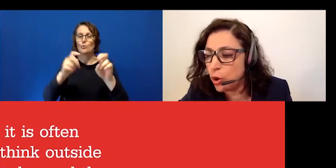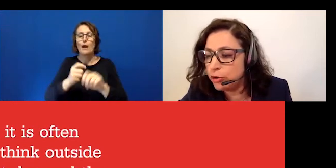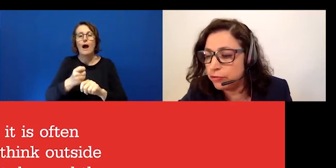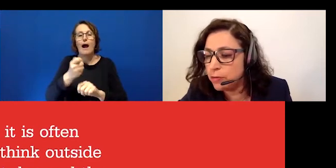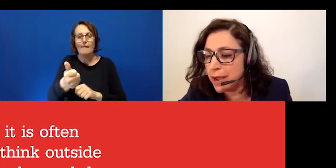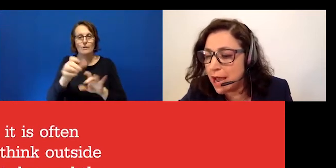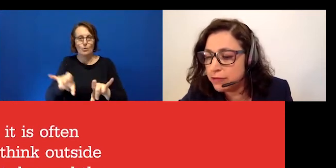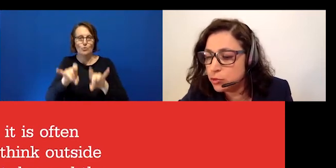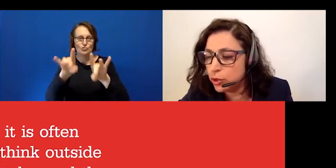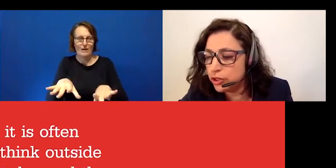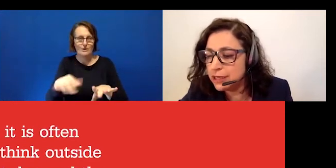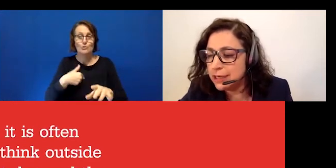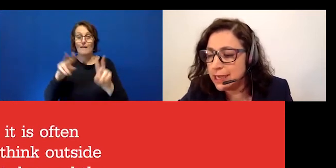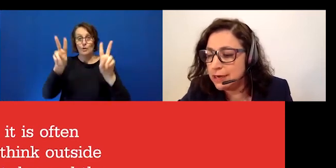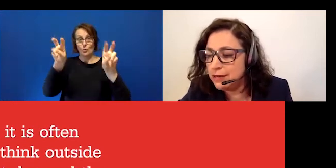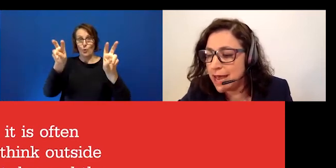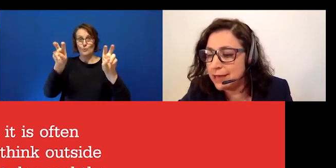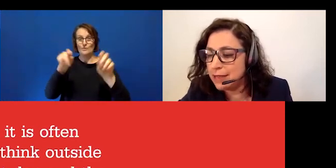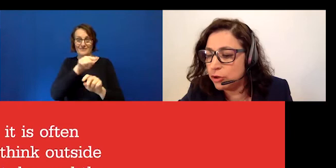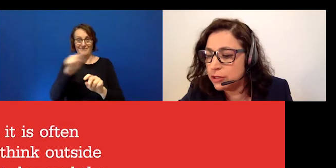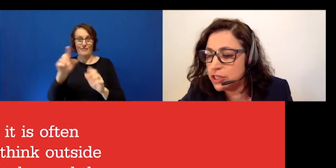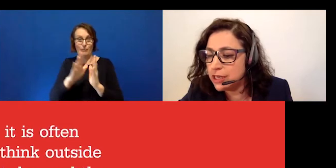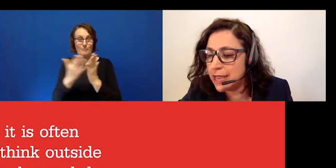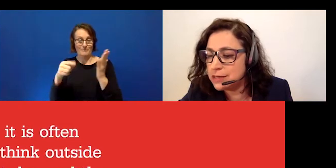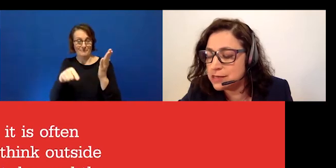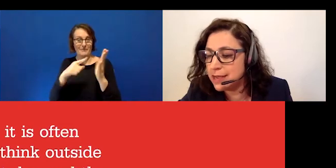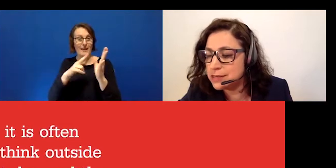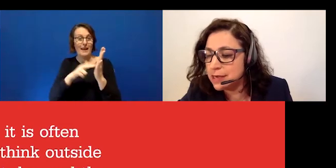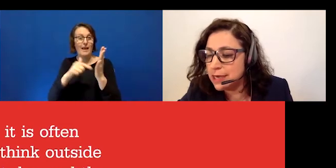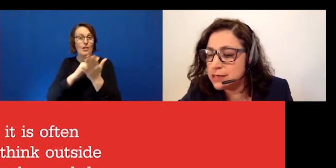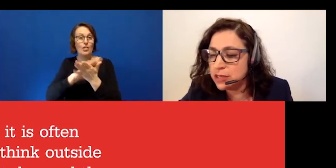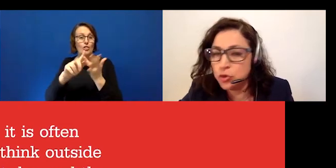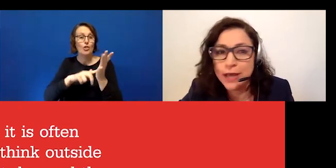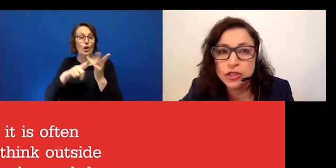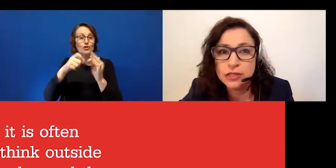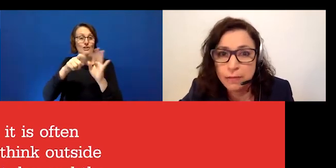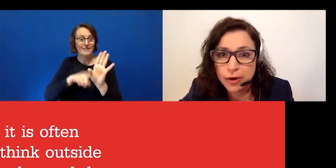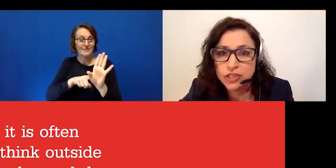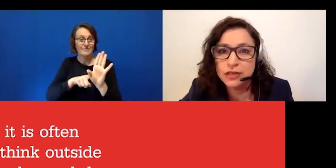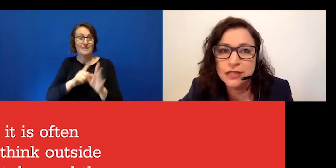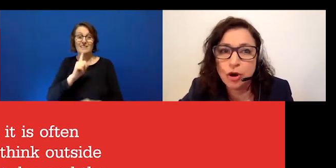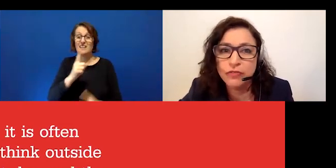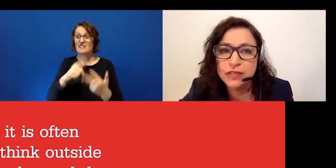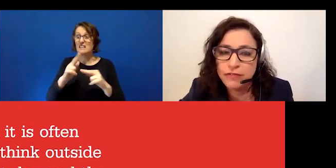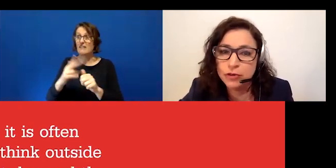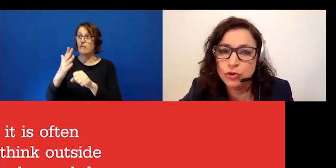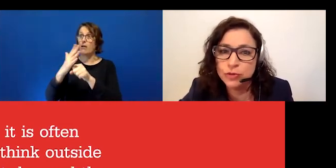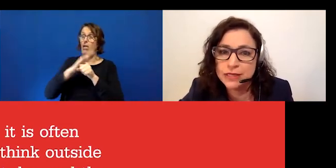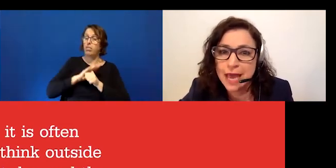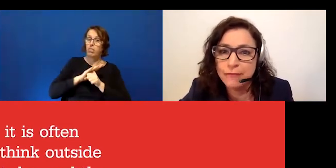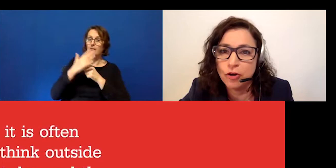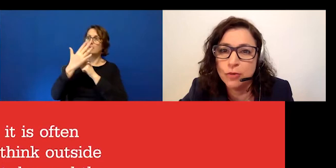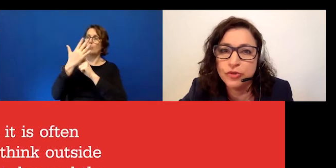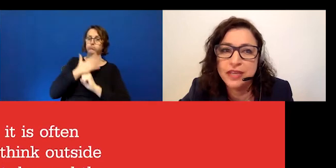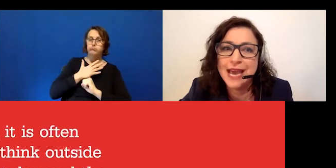a quote from my afterword in that anthology. And it says, "In situations of oppression, it's often difficult to